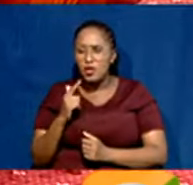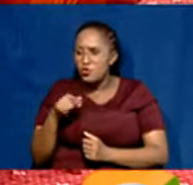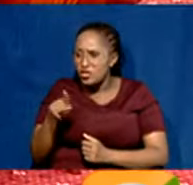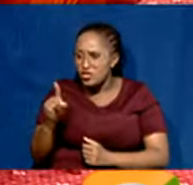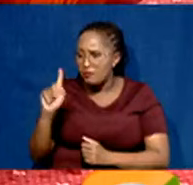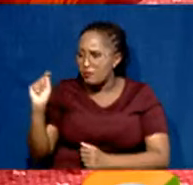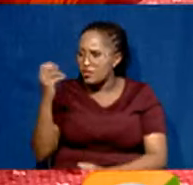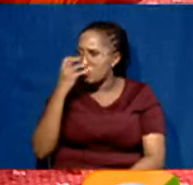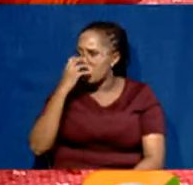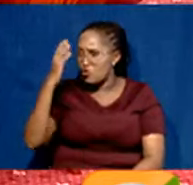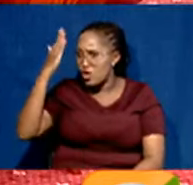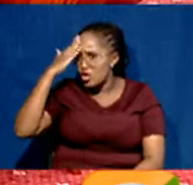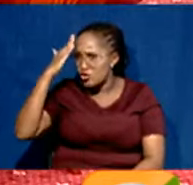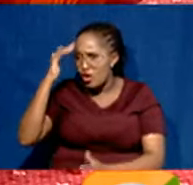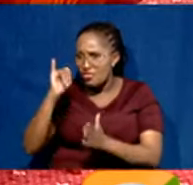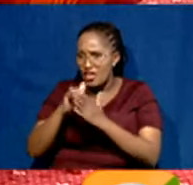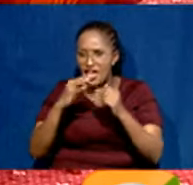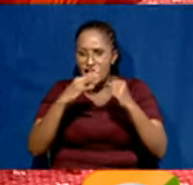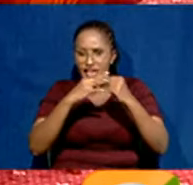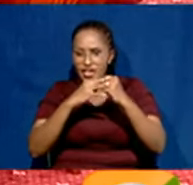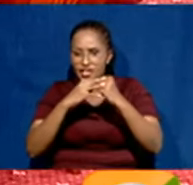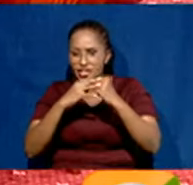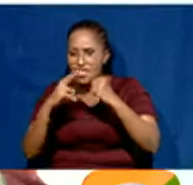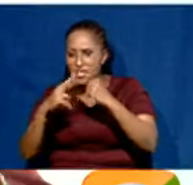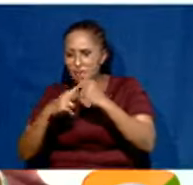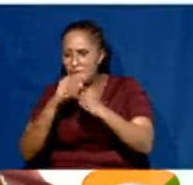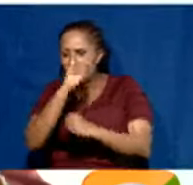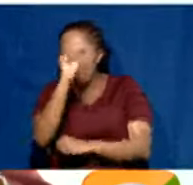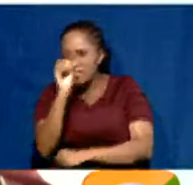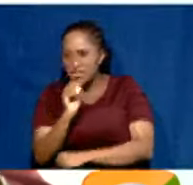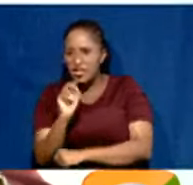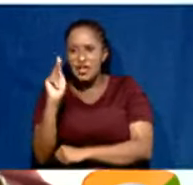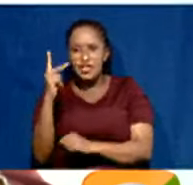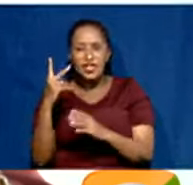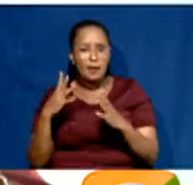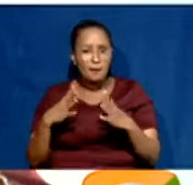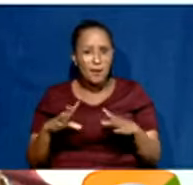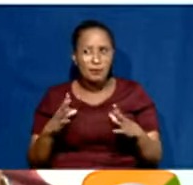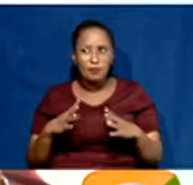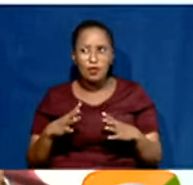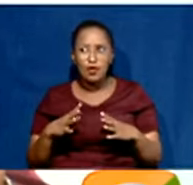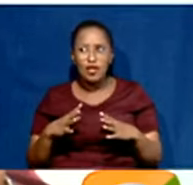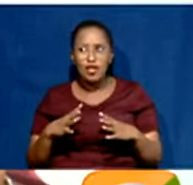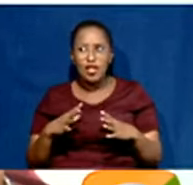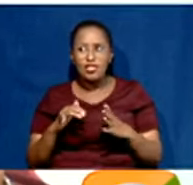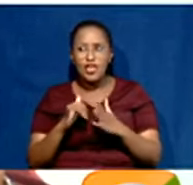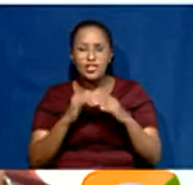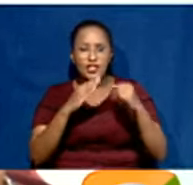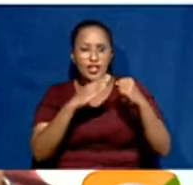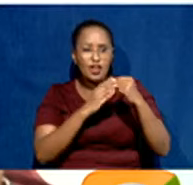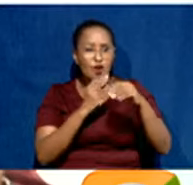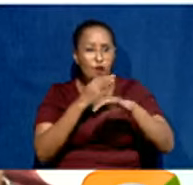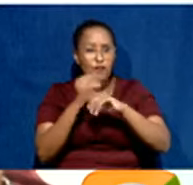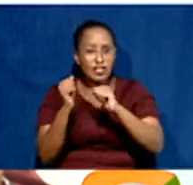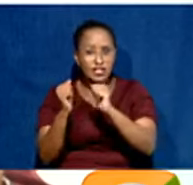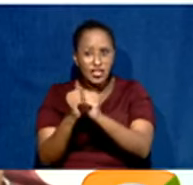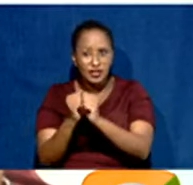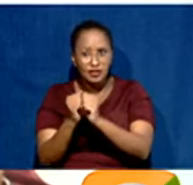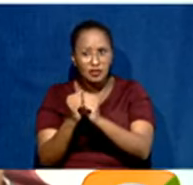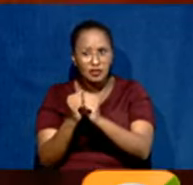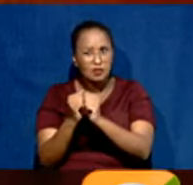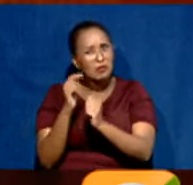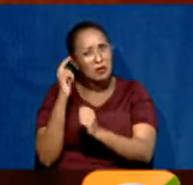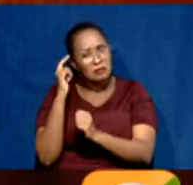aware that 87% of Kenyans, your people, Mr. President, that is 9 out of 10, have opted